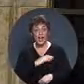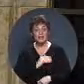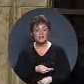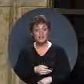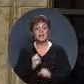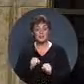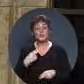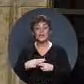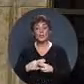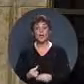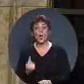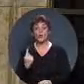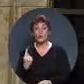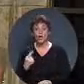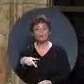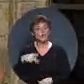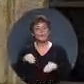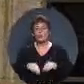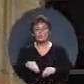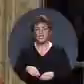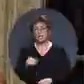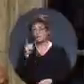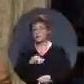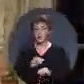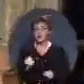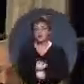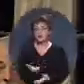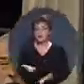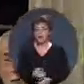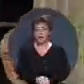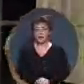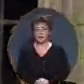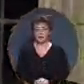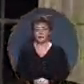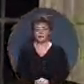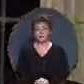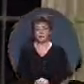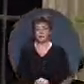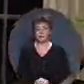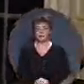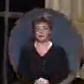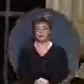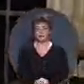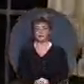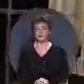these implants? His department was unable to do so. The Honourable